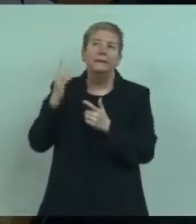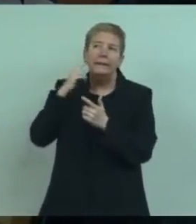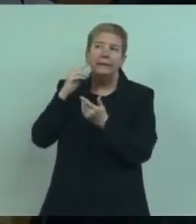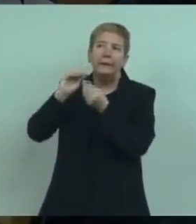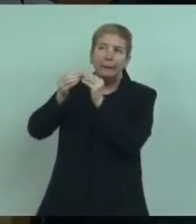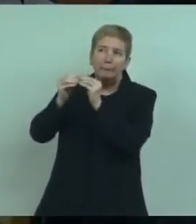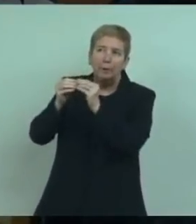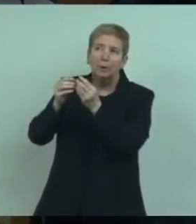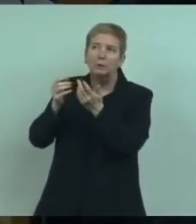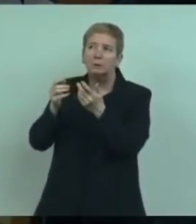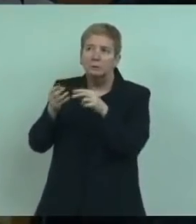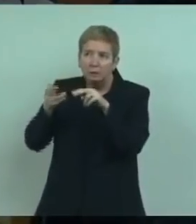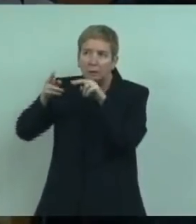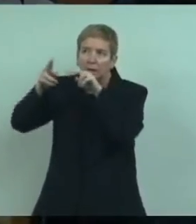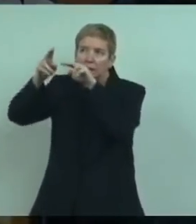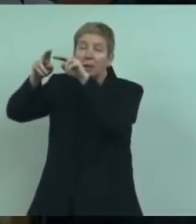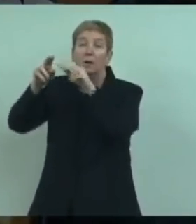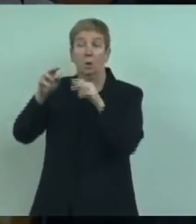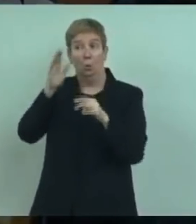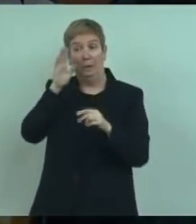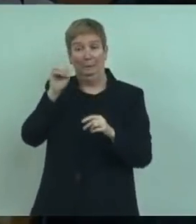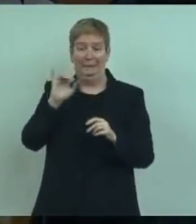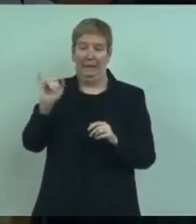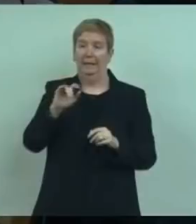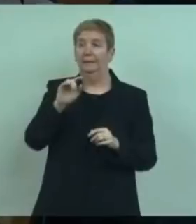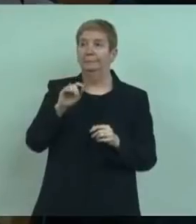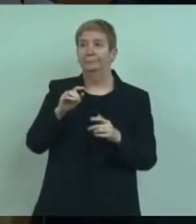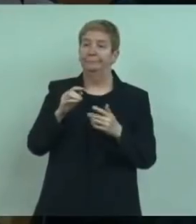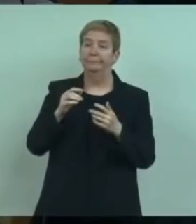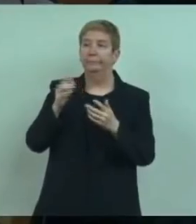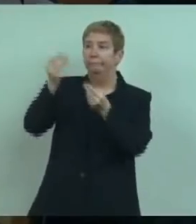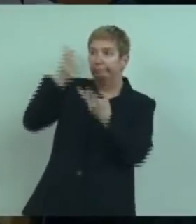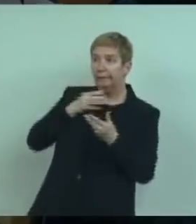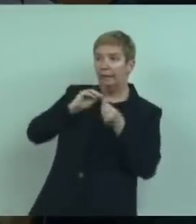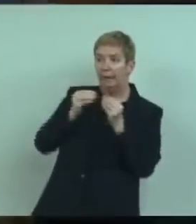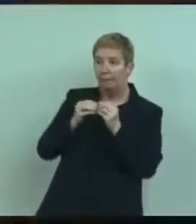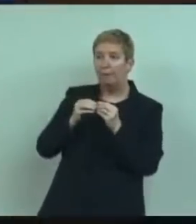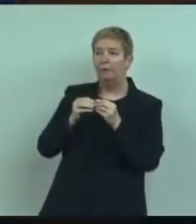that going to be infections by zip code like some other states are doing?